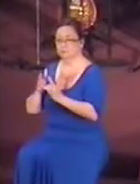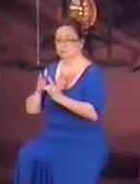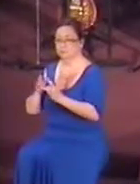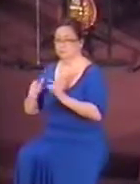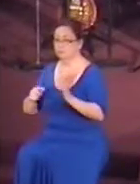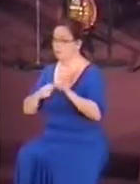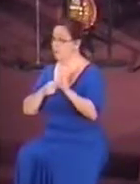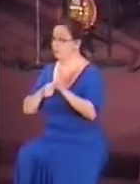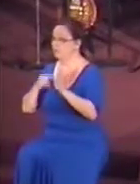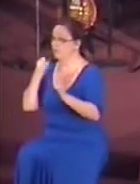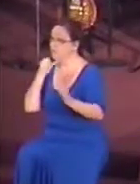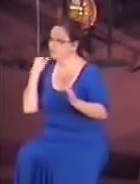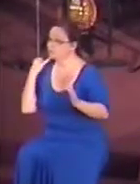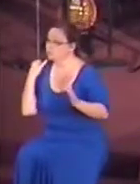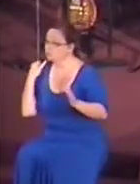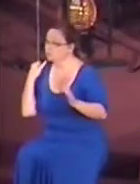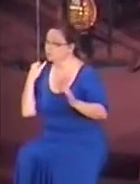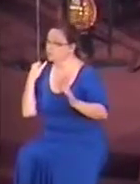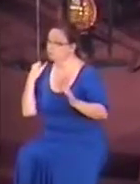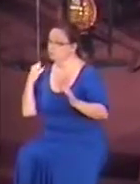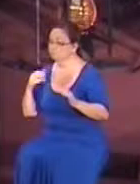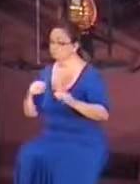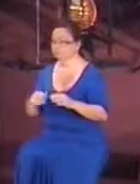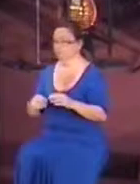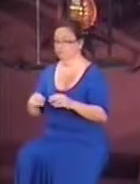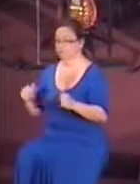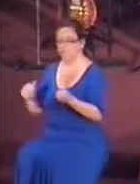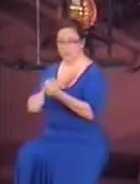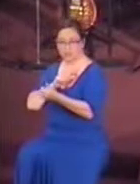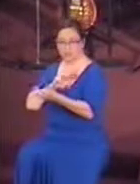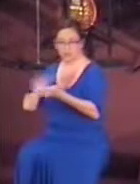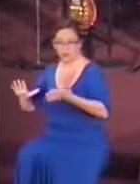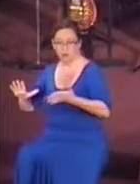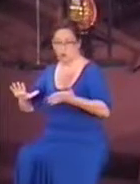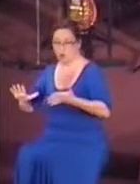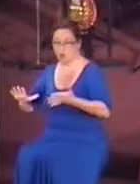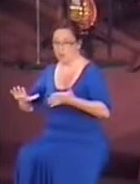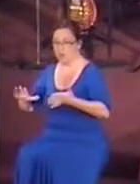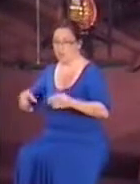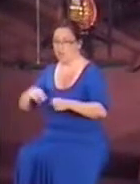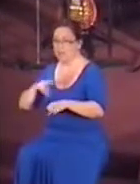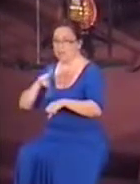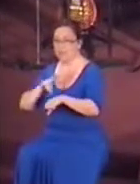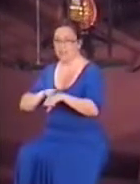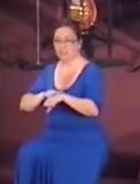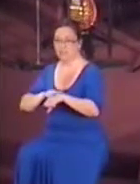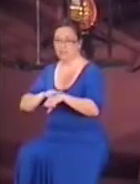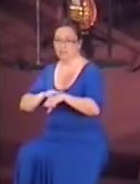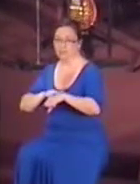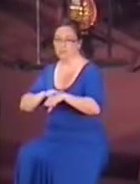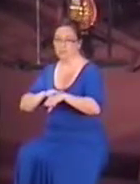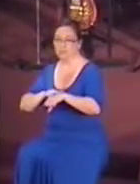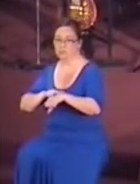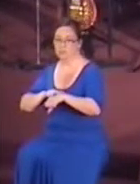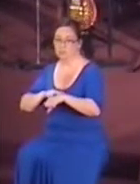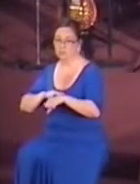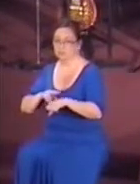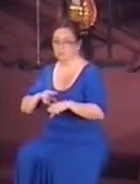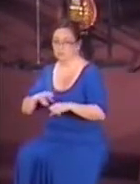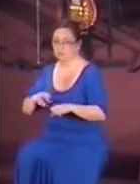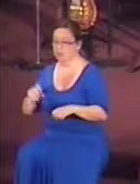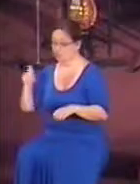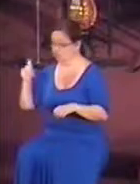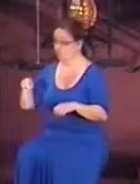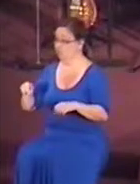Israel now is what we're saying, how could somebody like Jesus destroy the very nation, these are Jews thinking, the very nation that